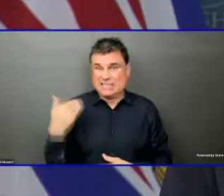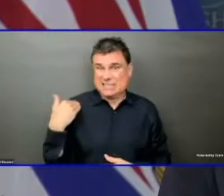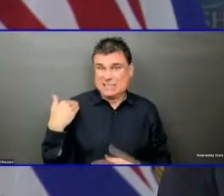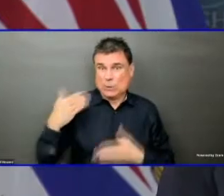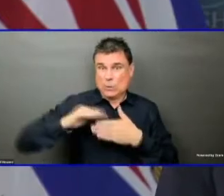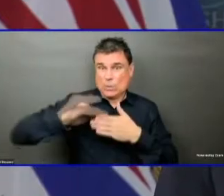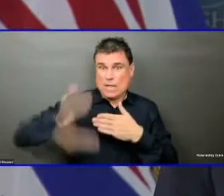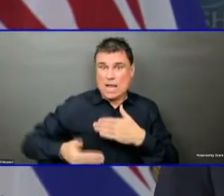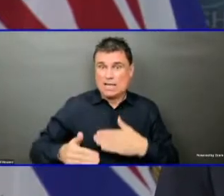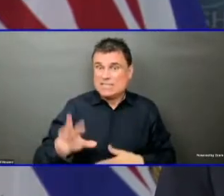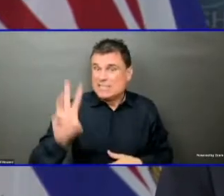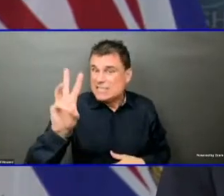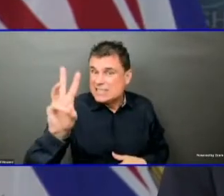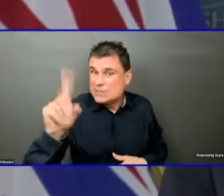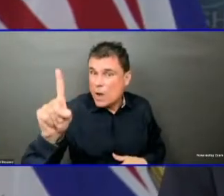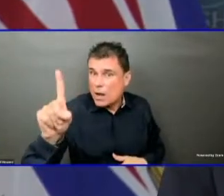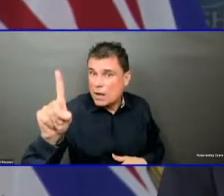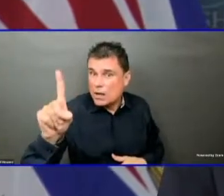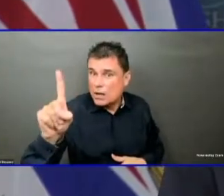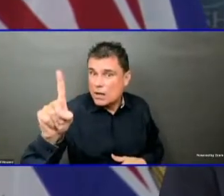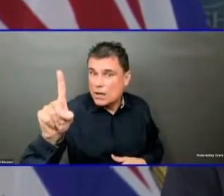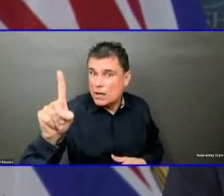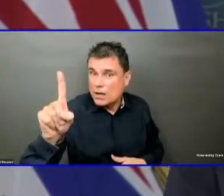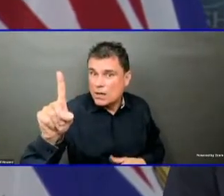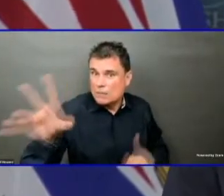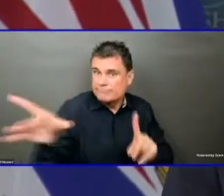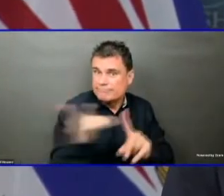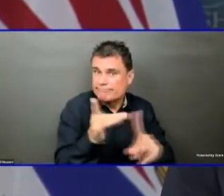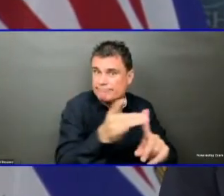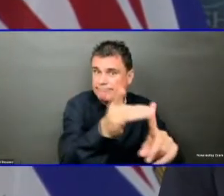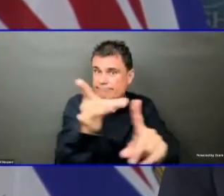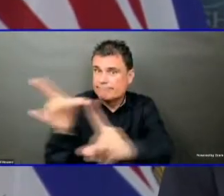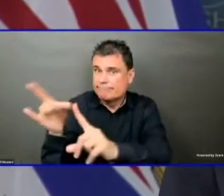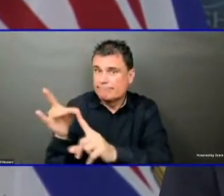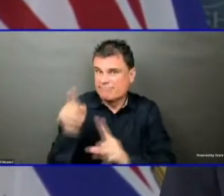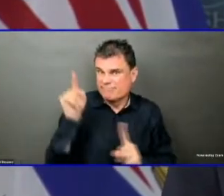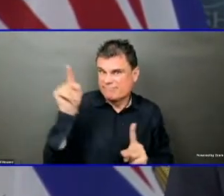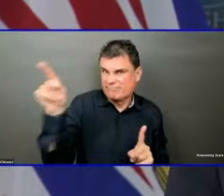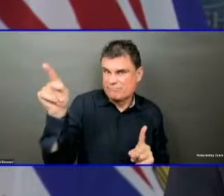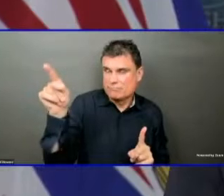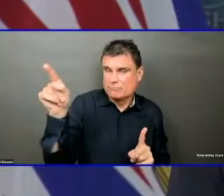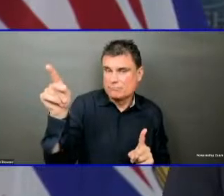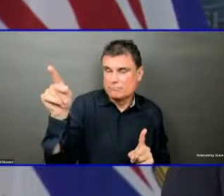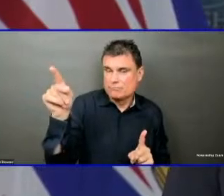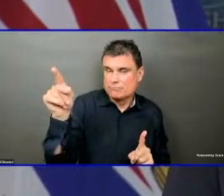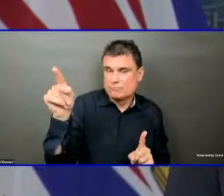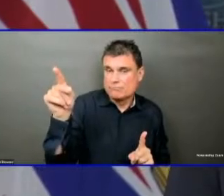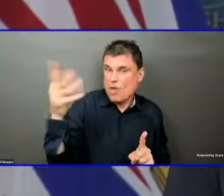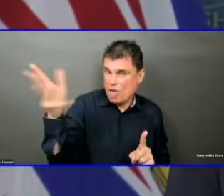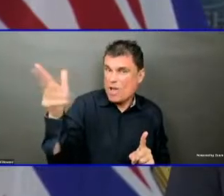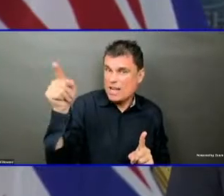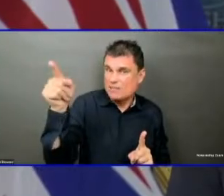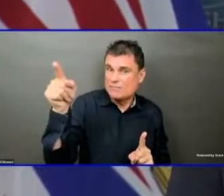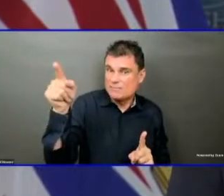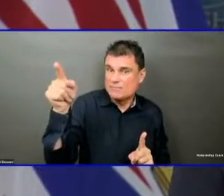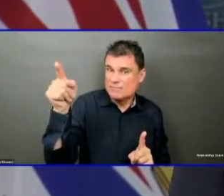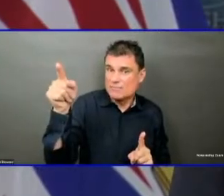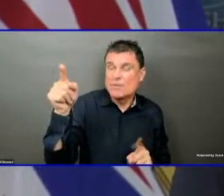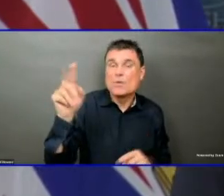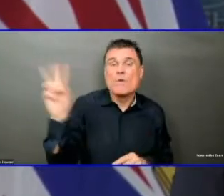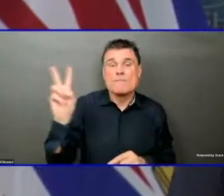significant, I think a couple of dozen inspections by environmental health officers from Vancouver Coastal Health. So that work is happening.